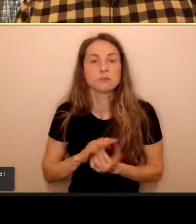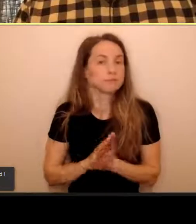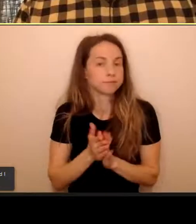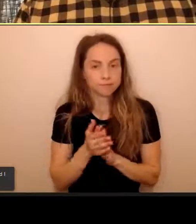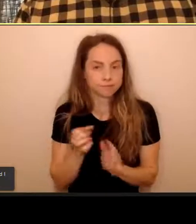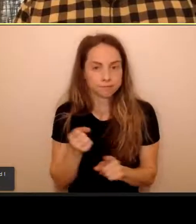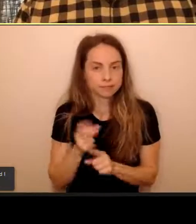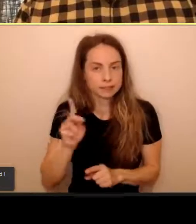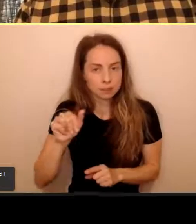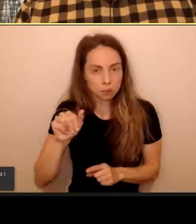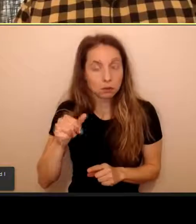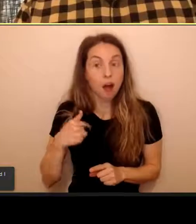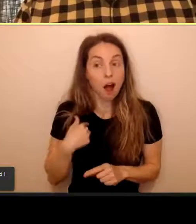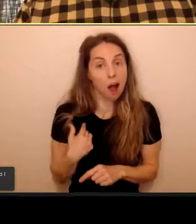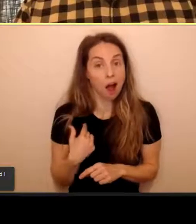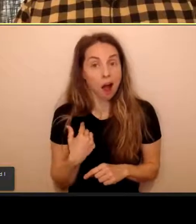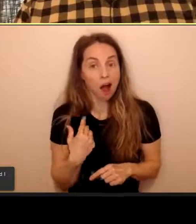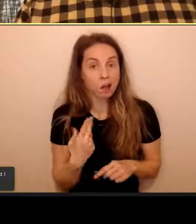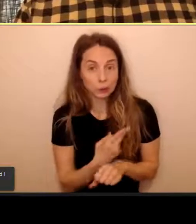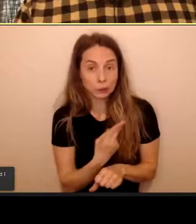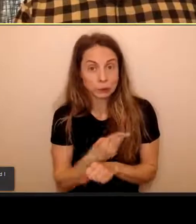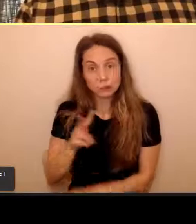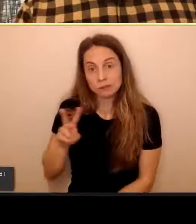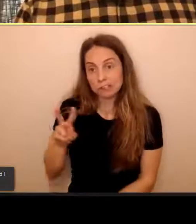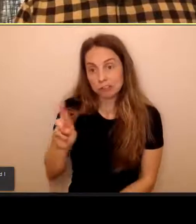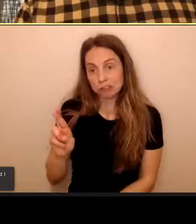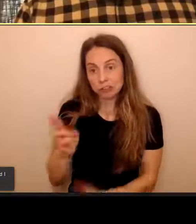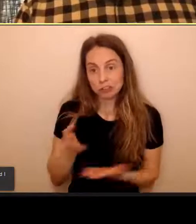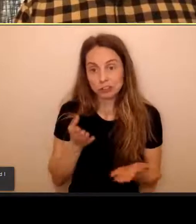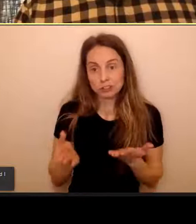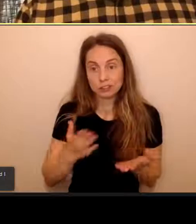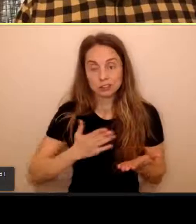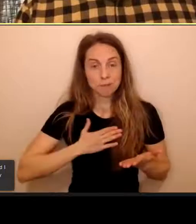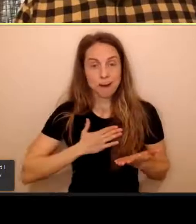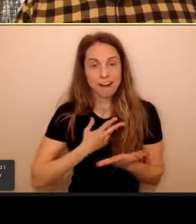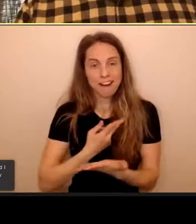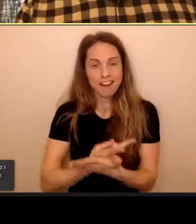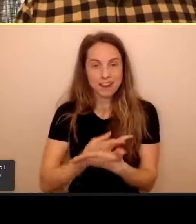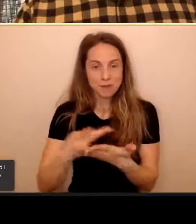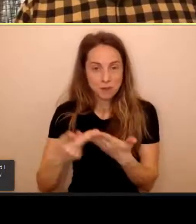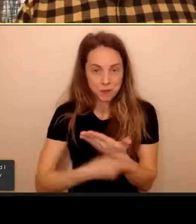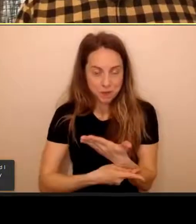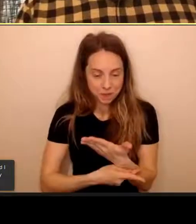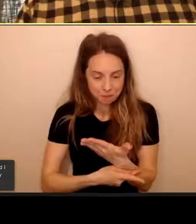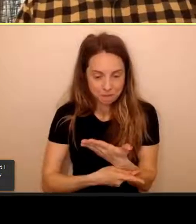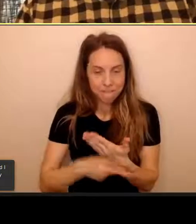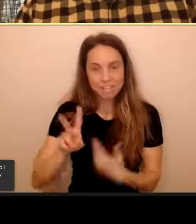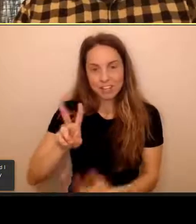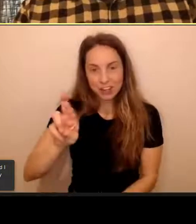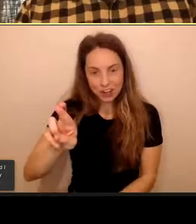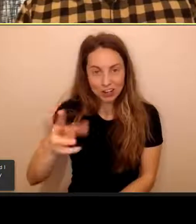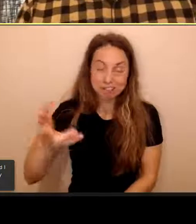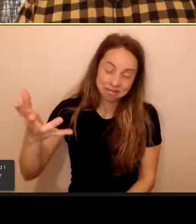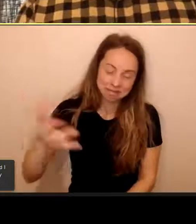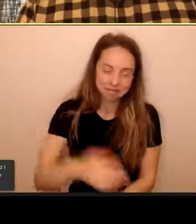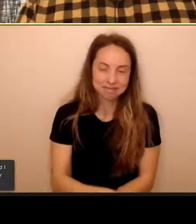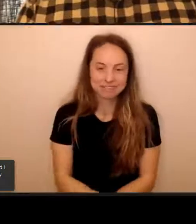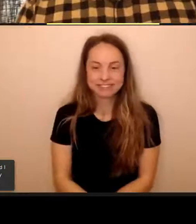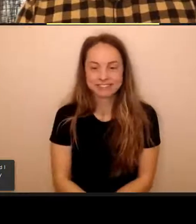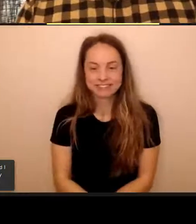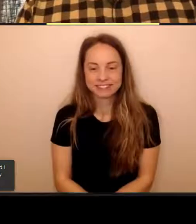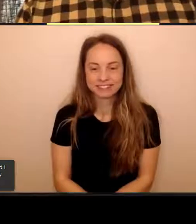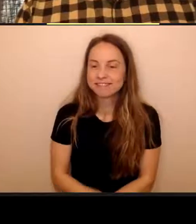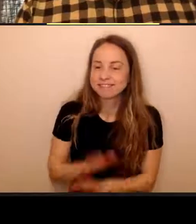use Voc Rehab Services now to do my graduate program in vocational rehabilitation. So